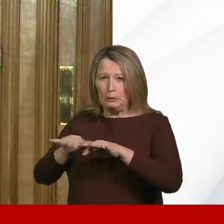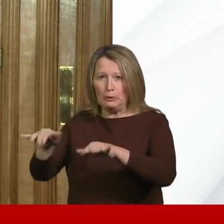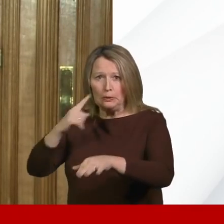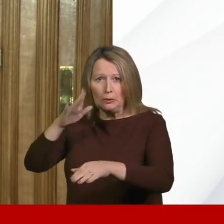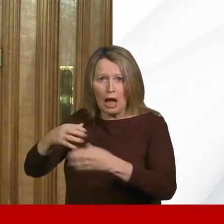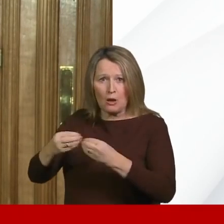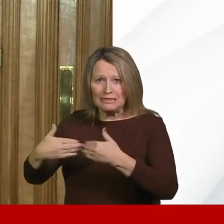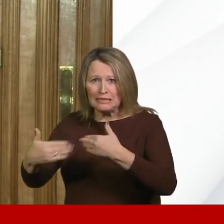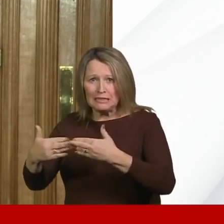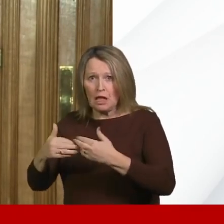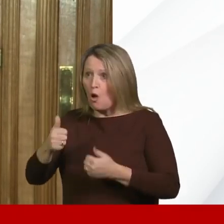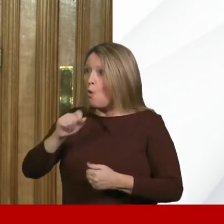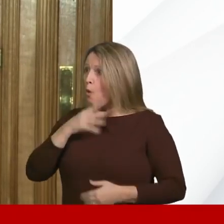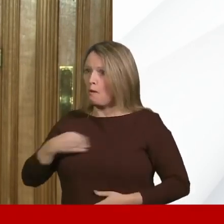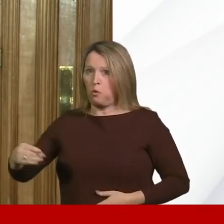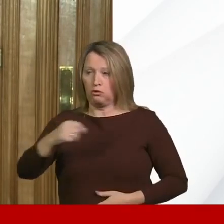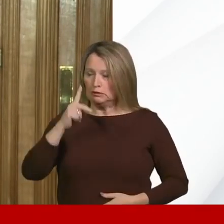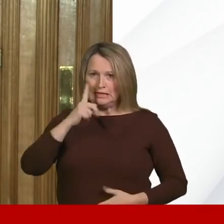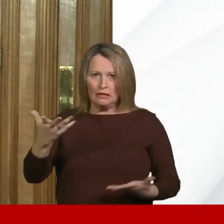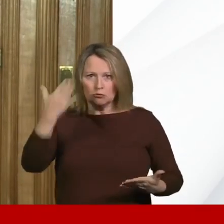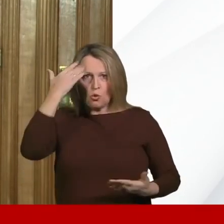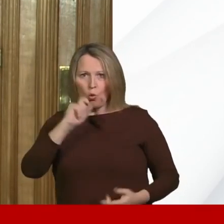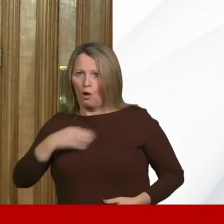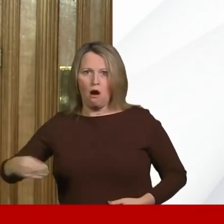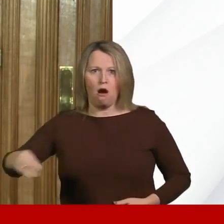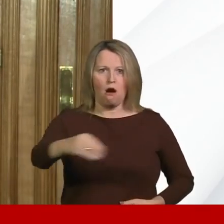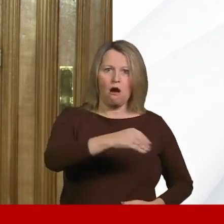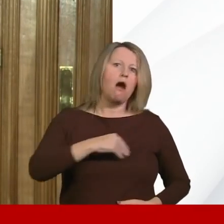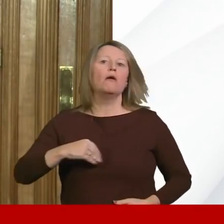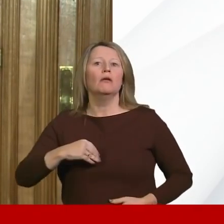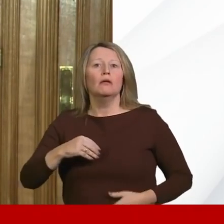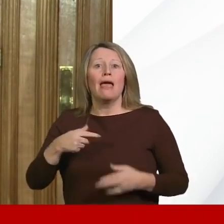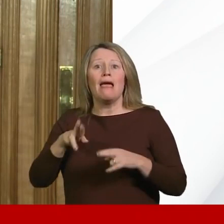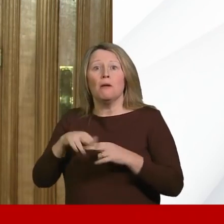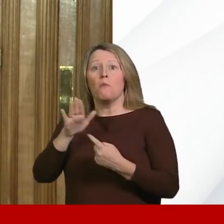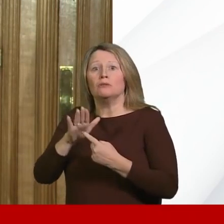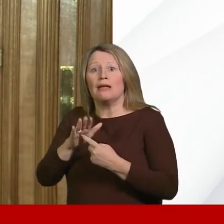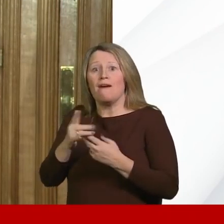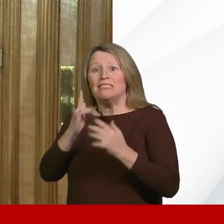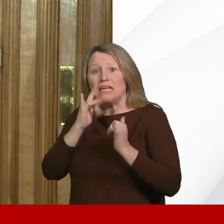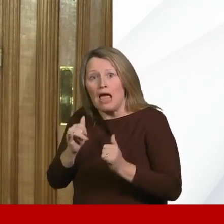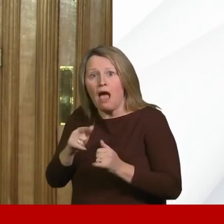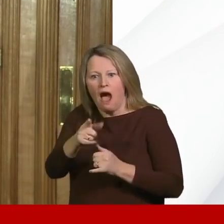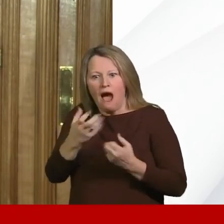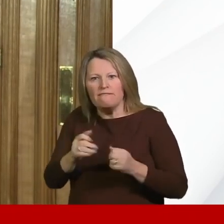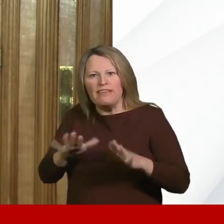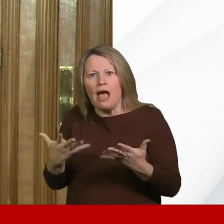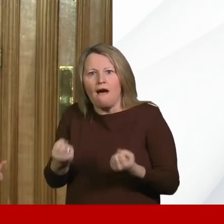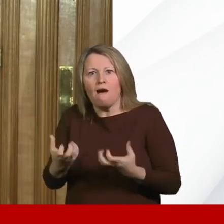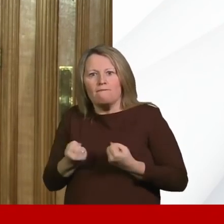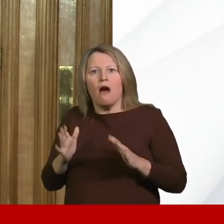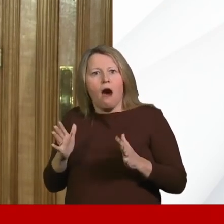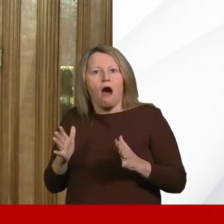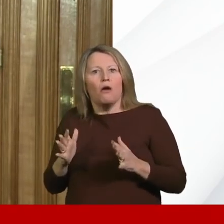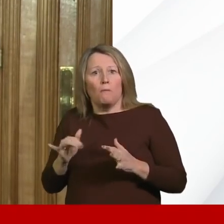safe and confident in the knowledge that you're most unlikely to get it again. So from an economic point of view, from a social point of view,